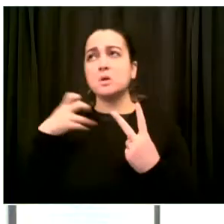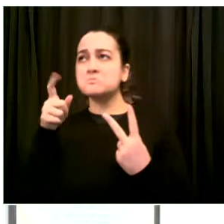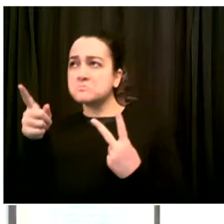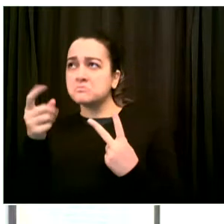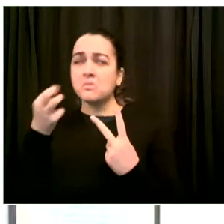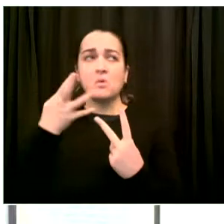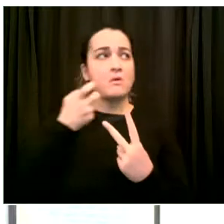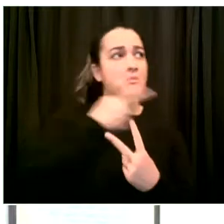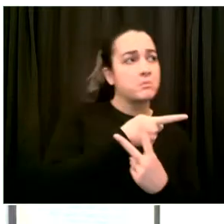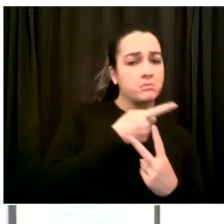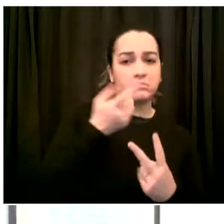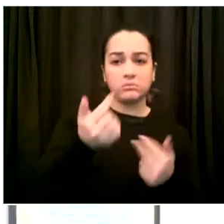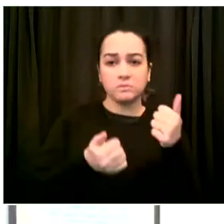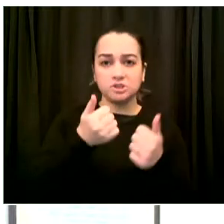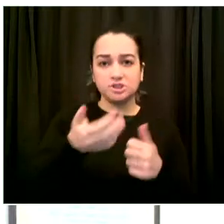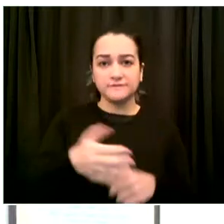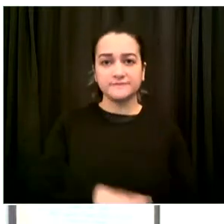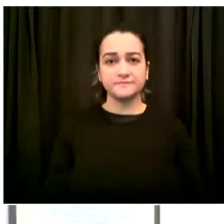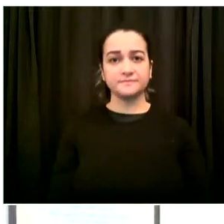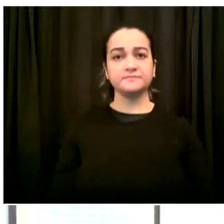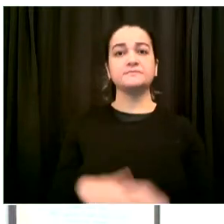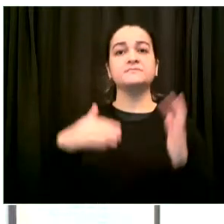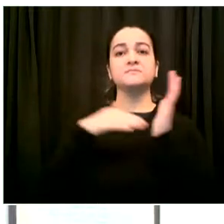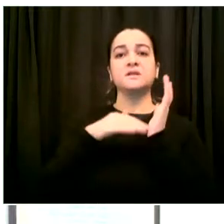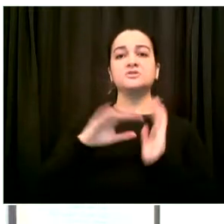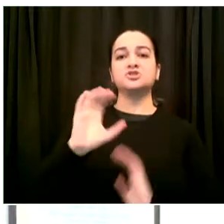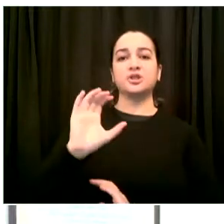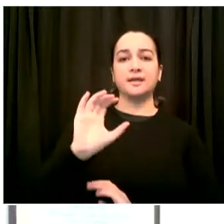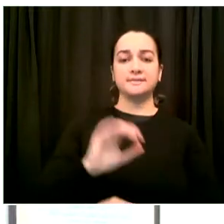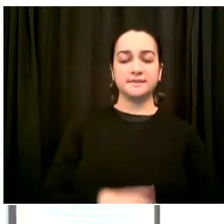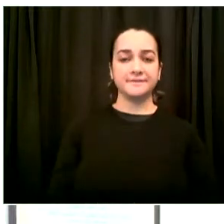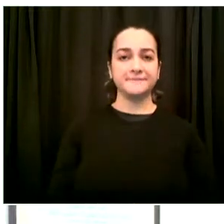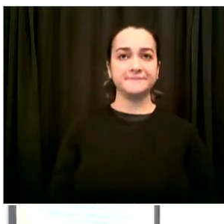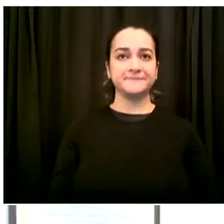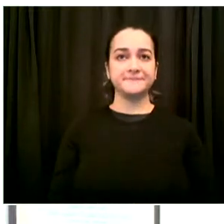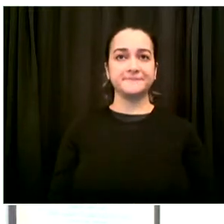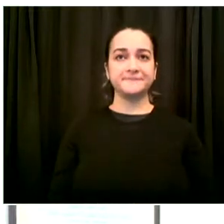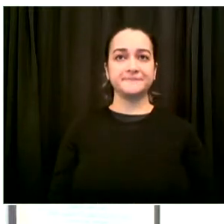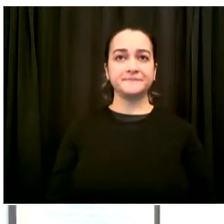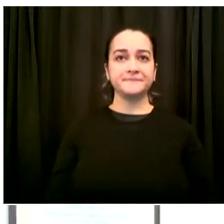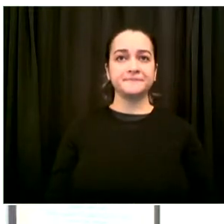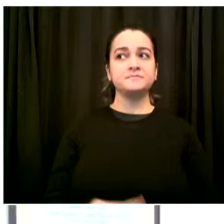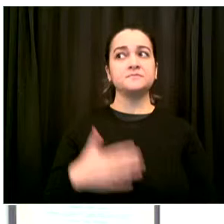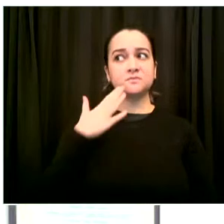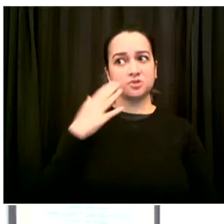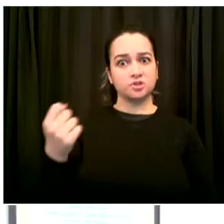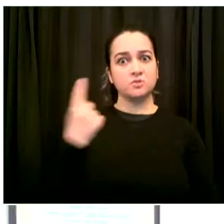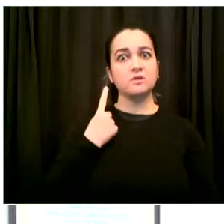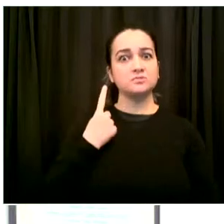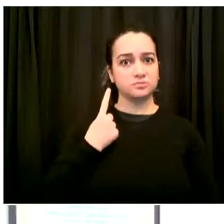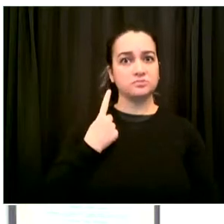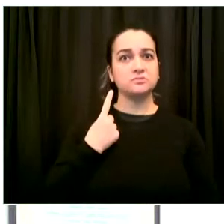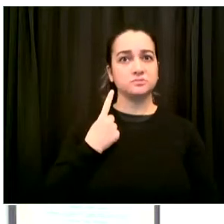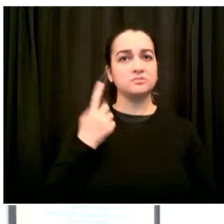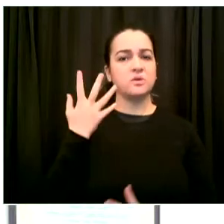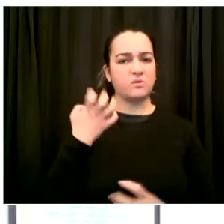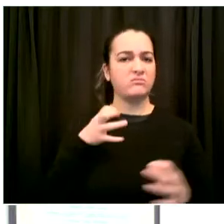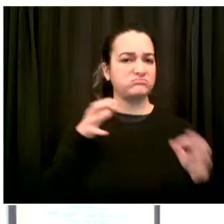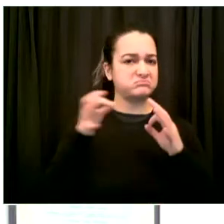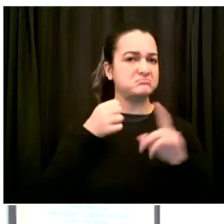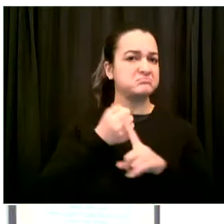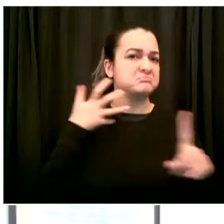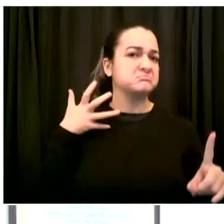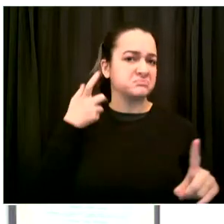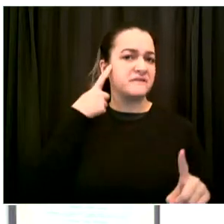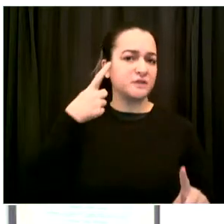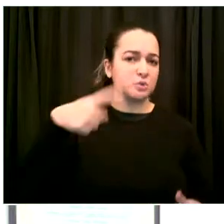Thank you for the question. So I would clarify it's for all city sites. When we use that